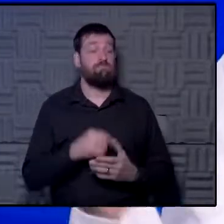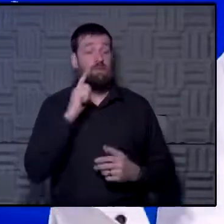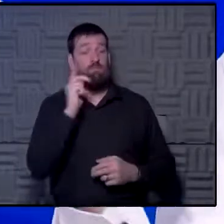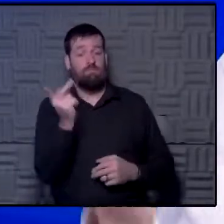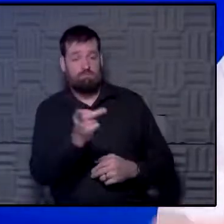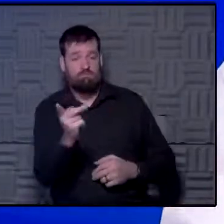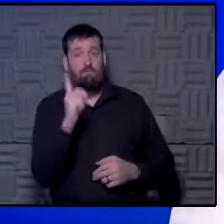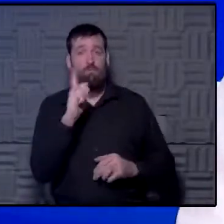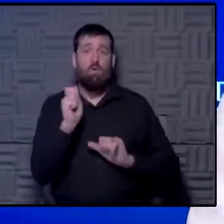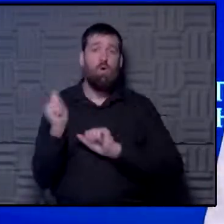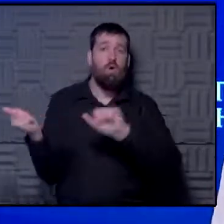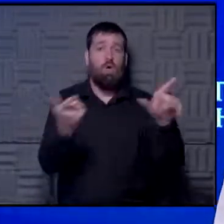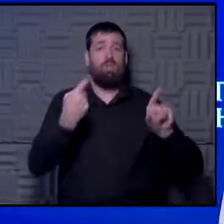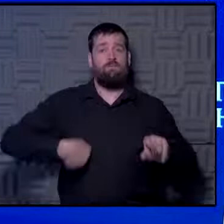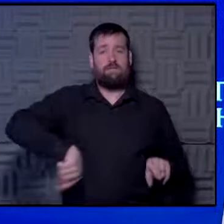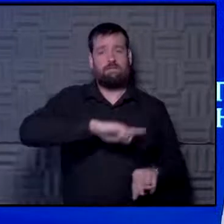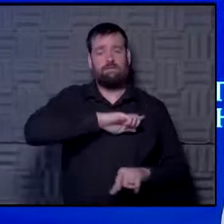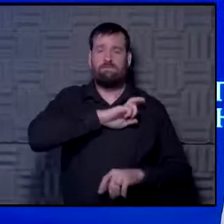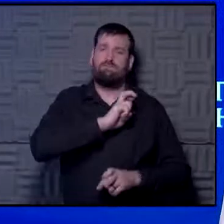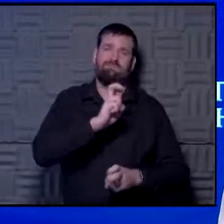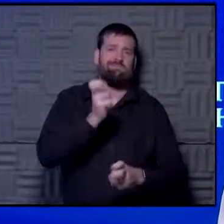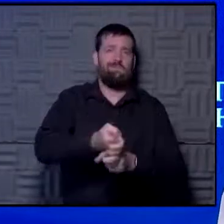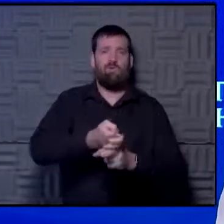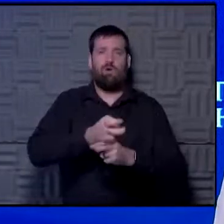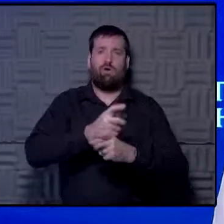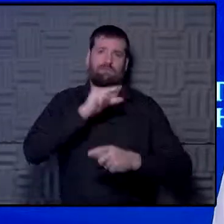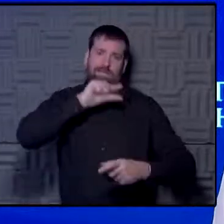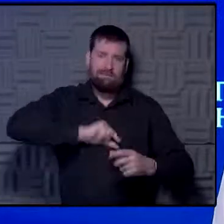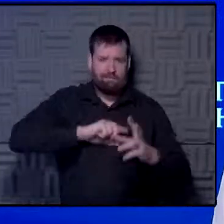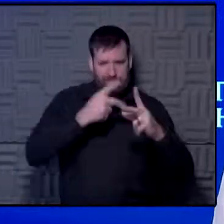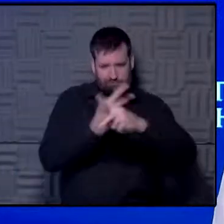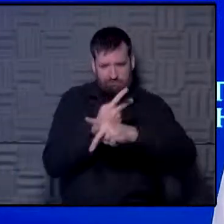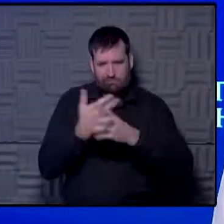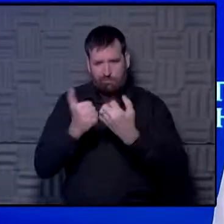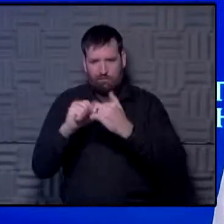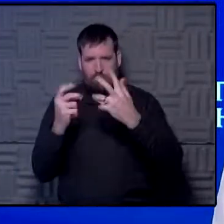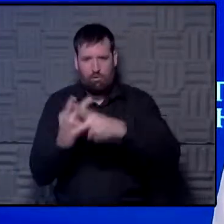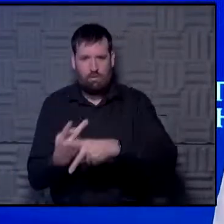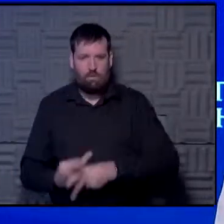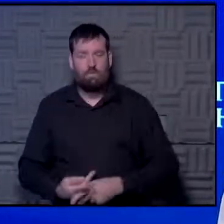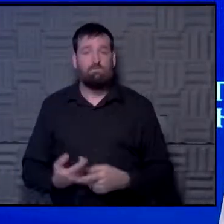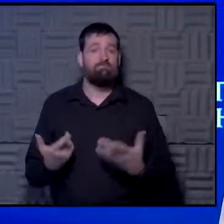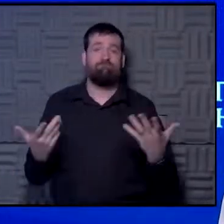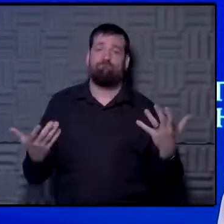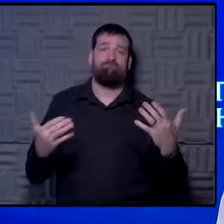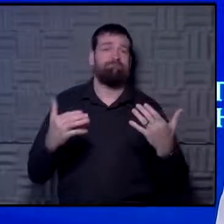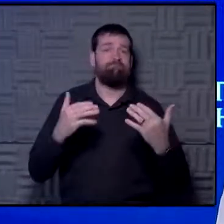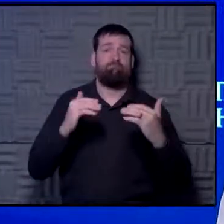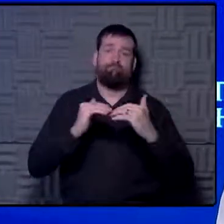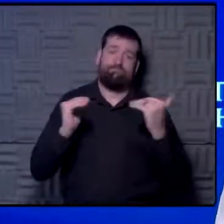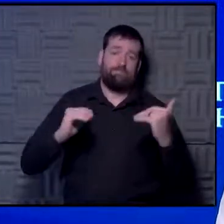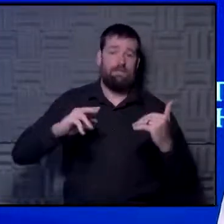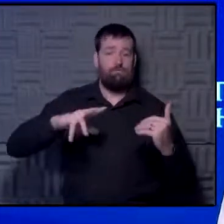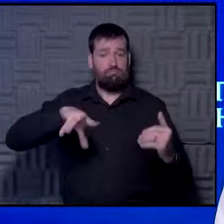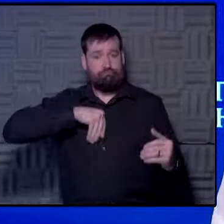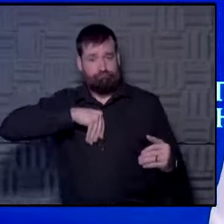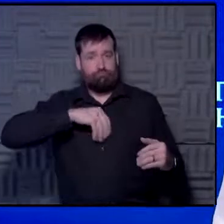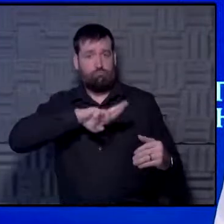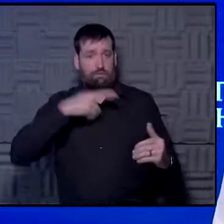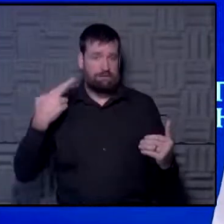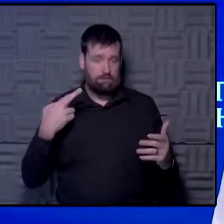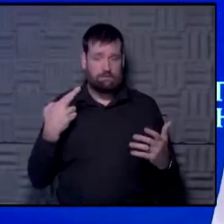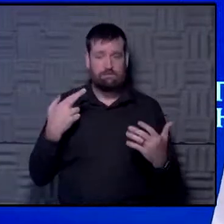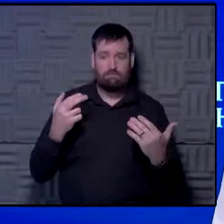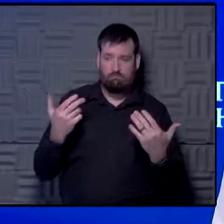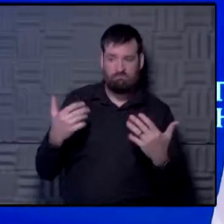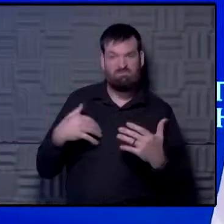Scout and for all of us, we're going to make, these are hard Thanksgiving things to try and manage. And you just have to say, here's the level of risk I'm willing to take on, and here's what I know